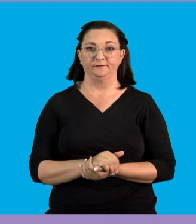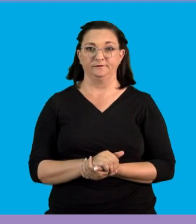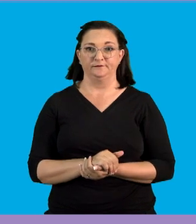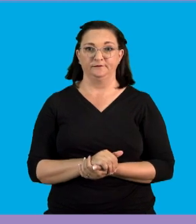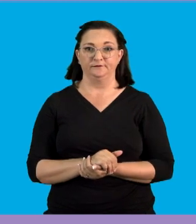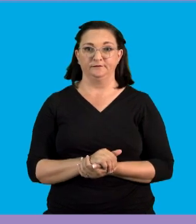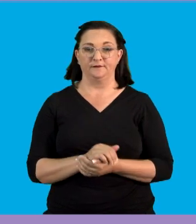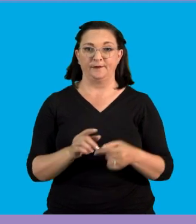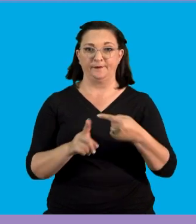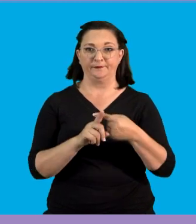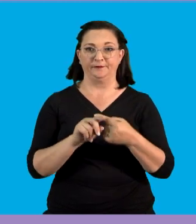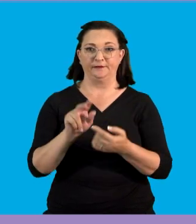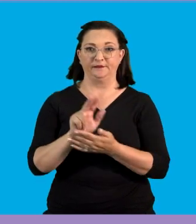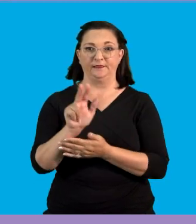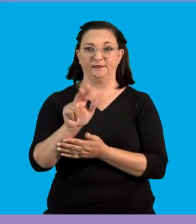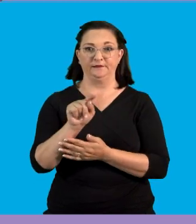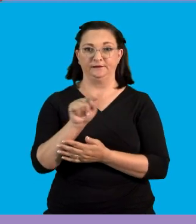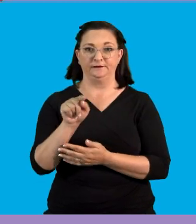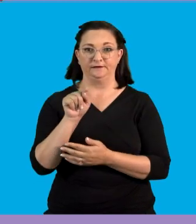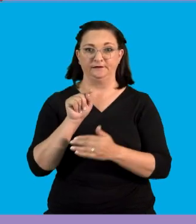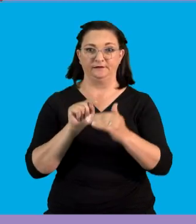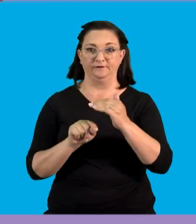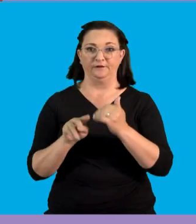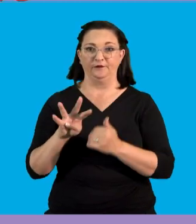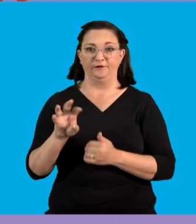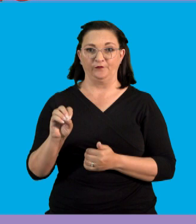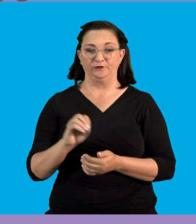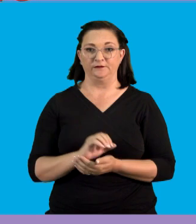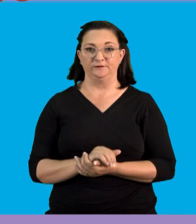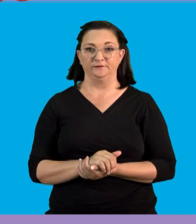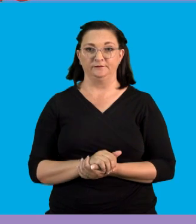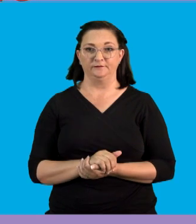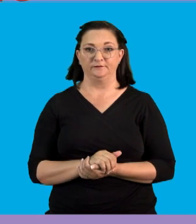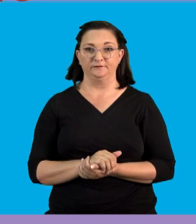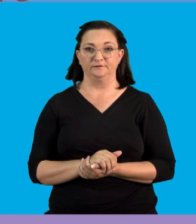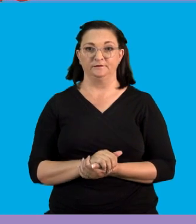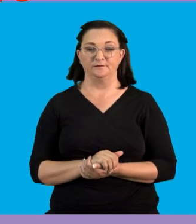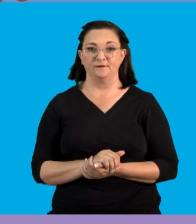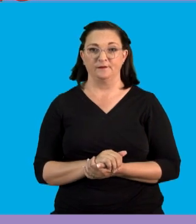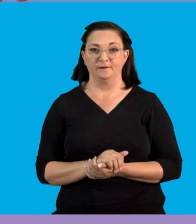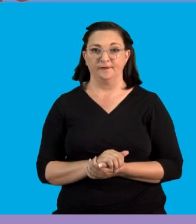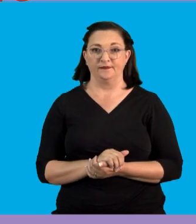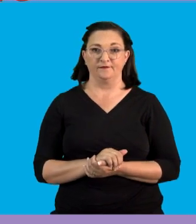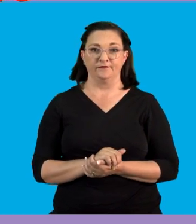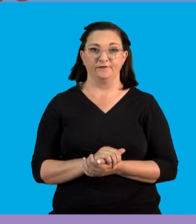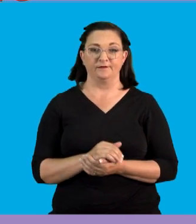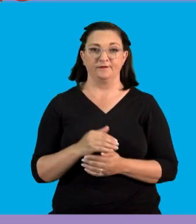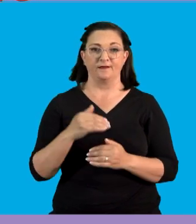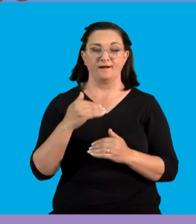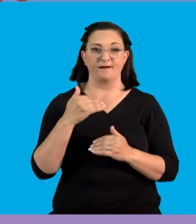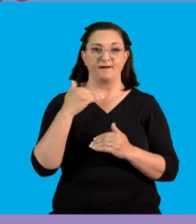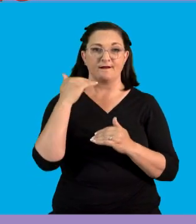have 18 divided by 40, of which when we simplify it using the highest